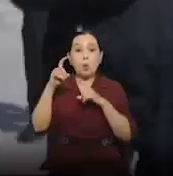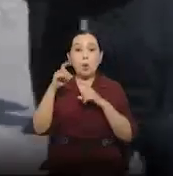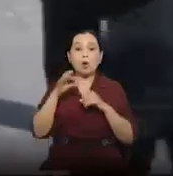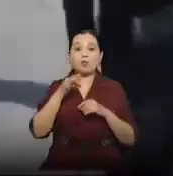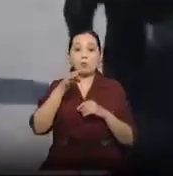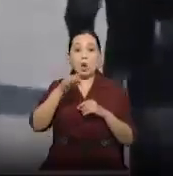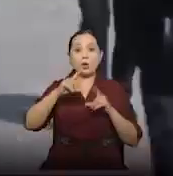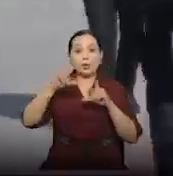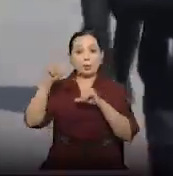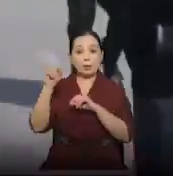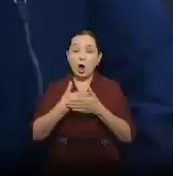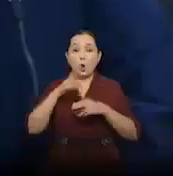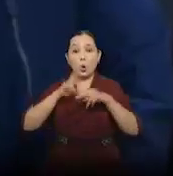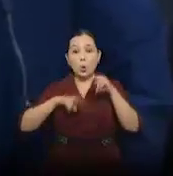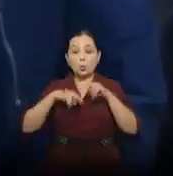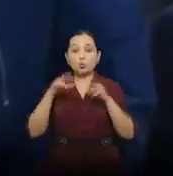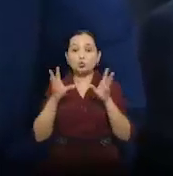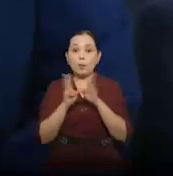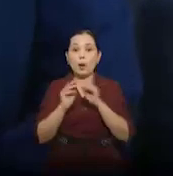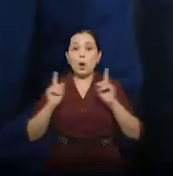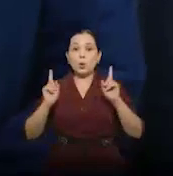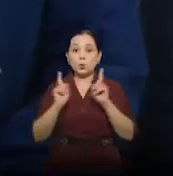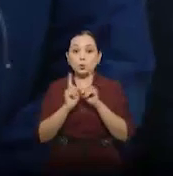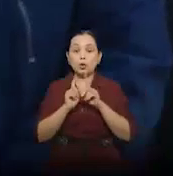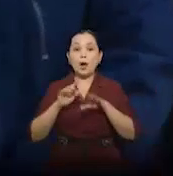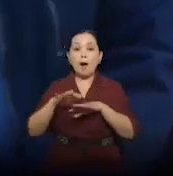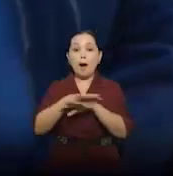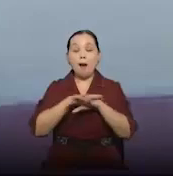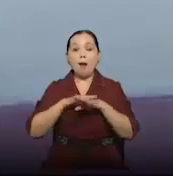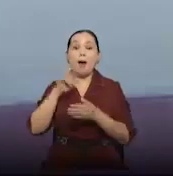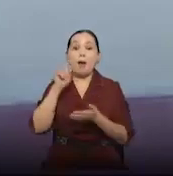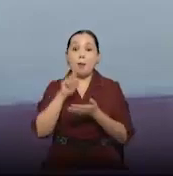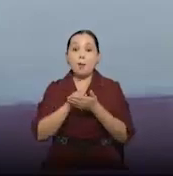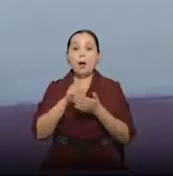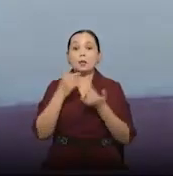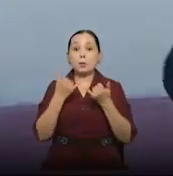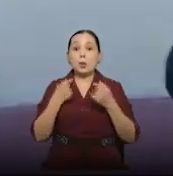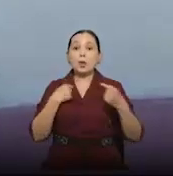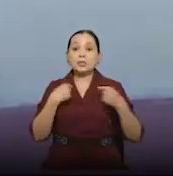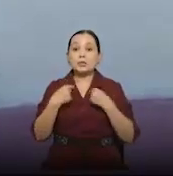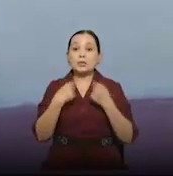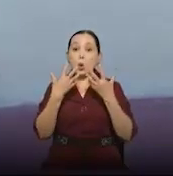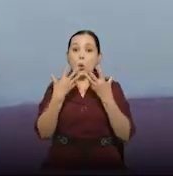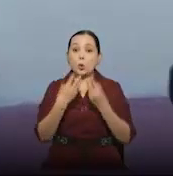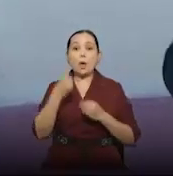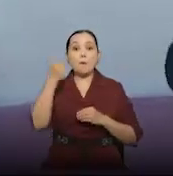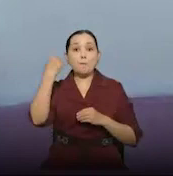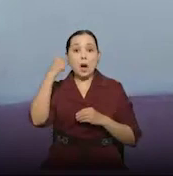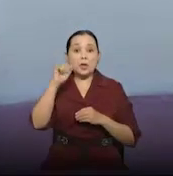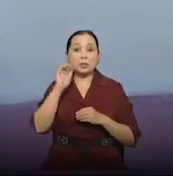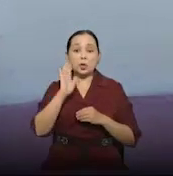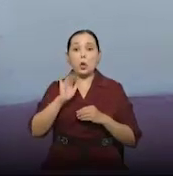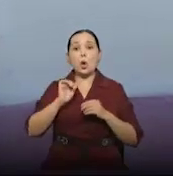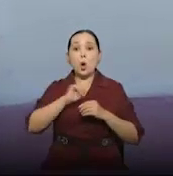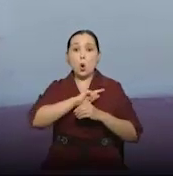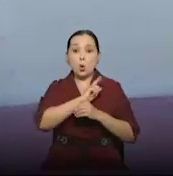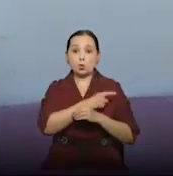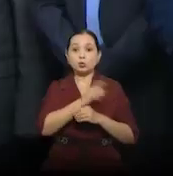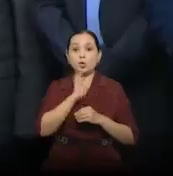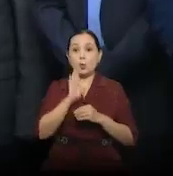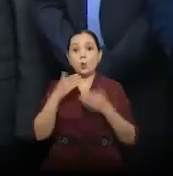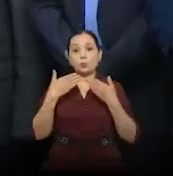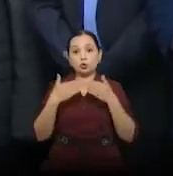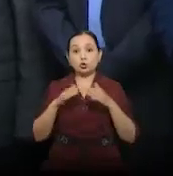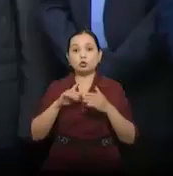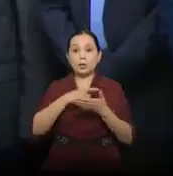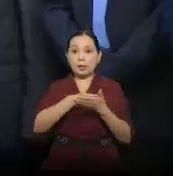tashrifi davomida Olot tumani markazida mahalliy aholi vakillari, faollar bilan uchrashuv o'tkazildi. Turar joylar va infratuzilma obyektlarini